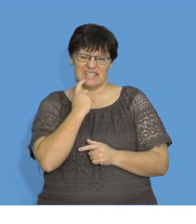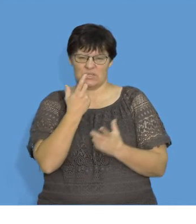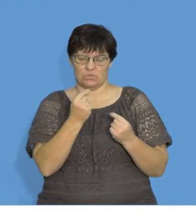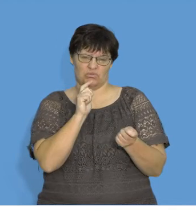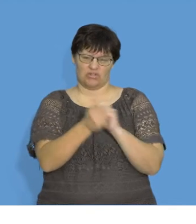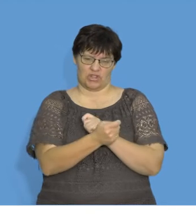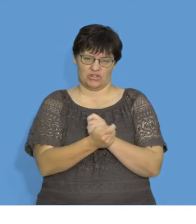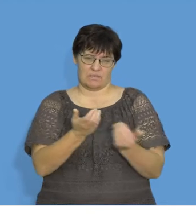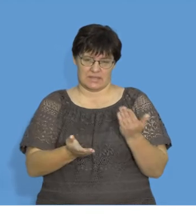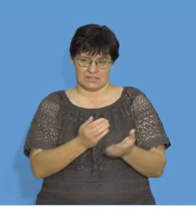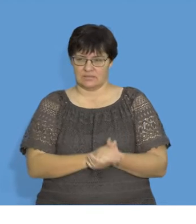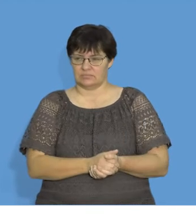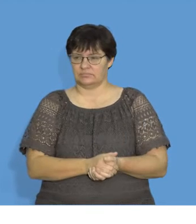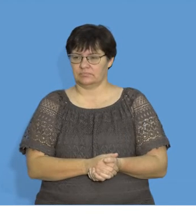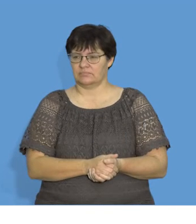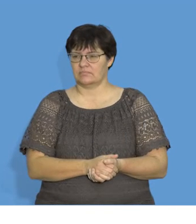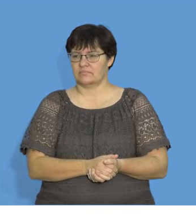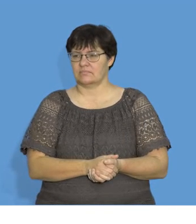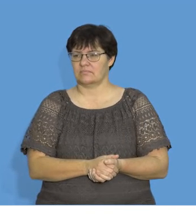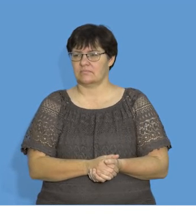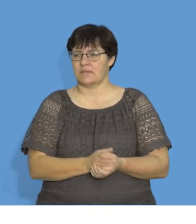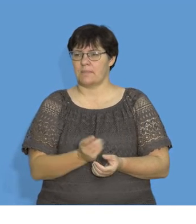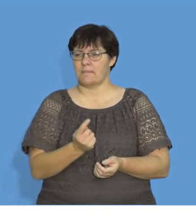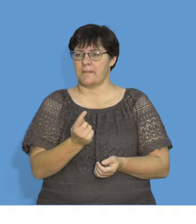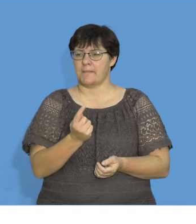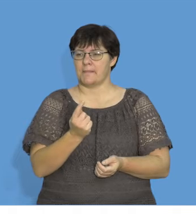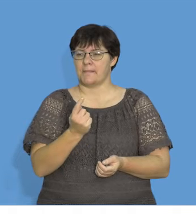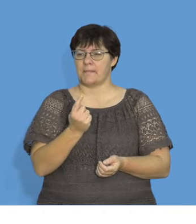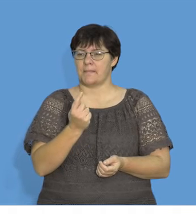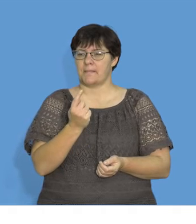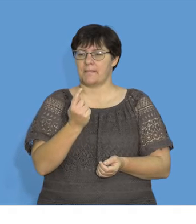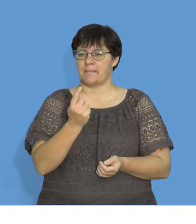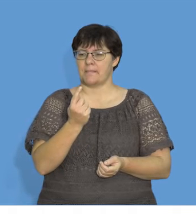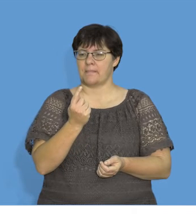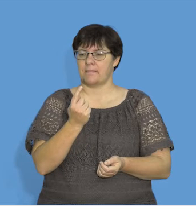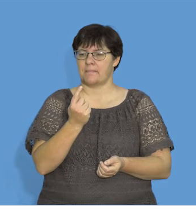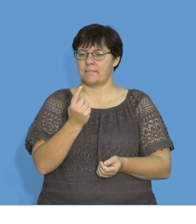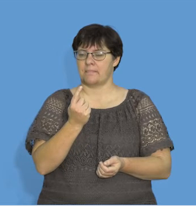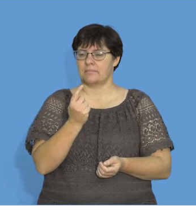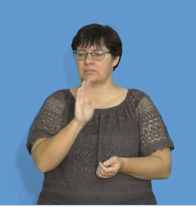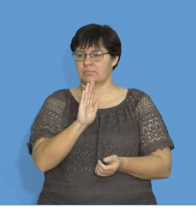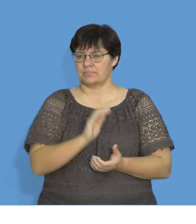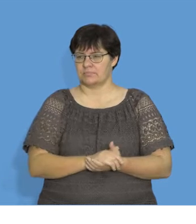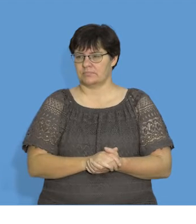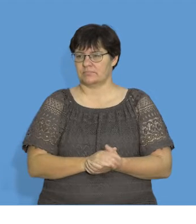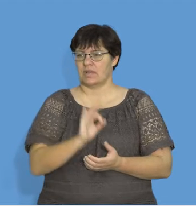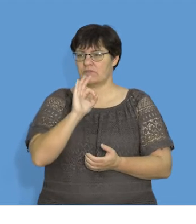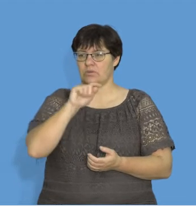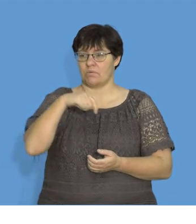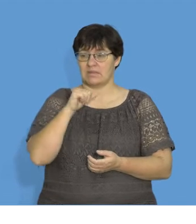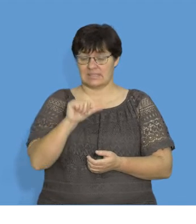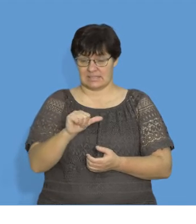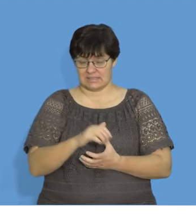easier. So here we go up, he's going up, he's going up, he's going up. Let's stop him at